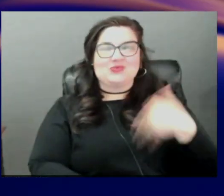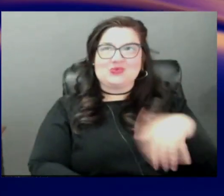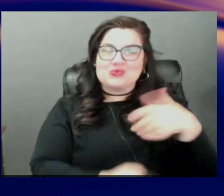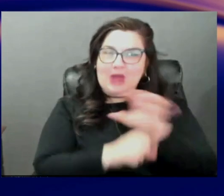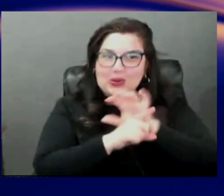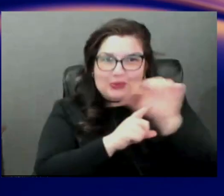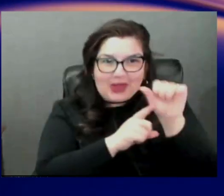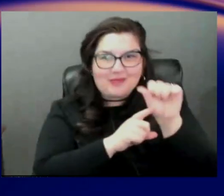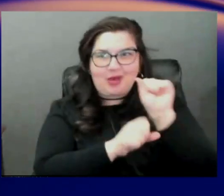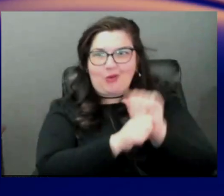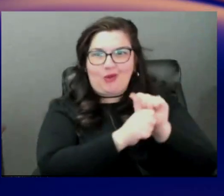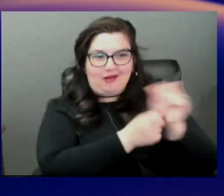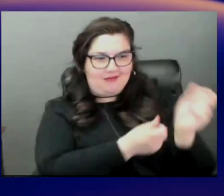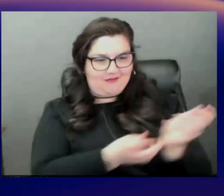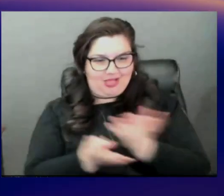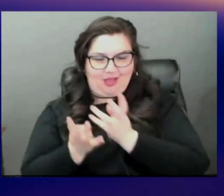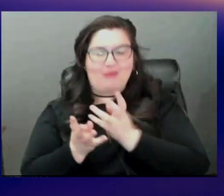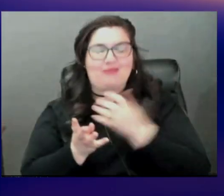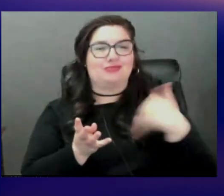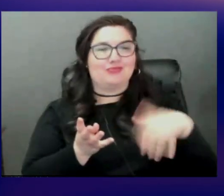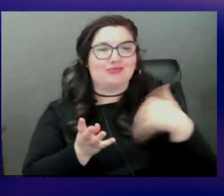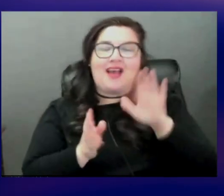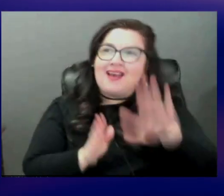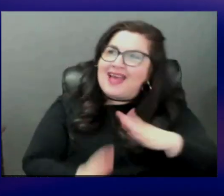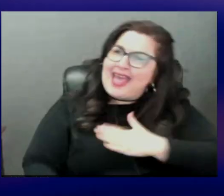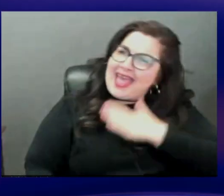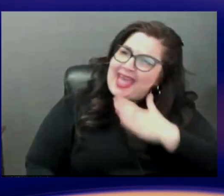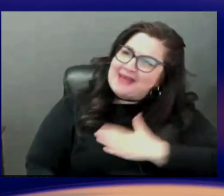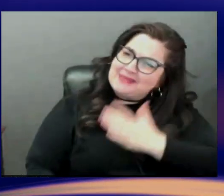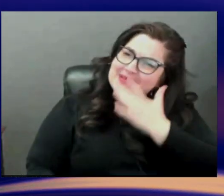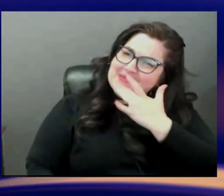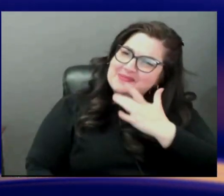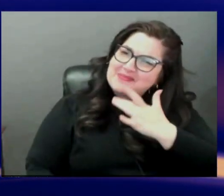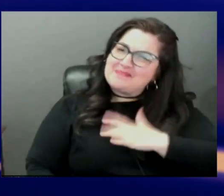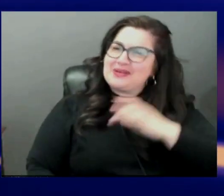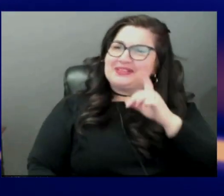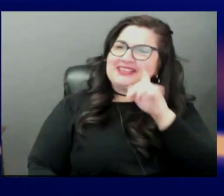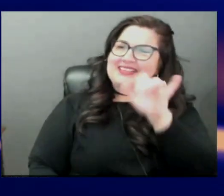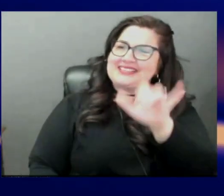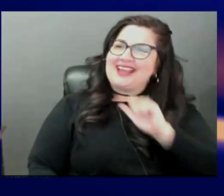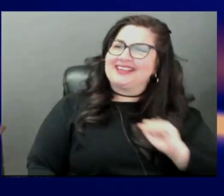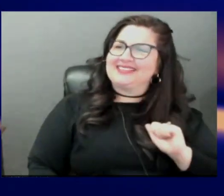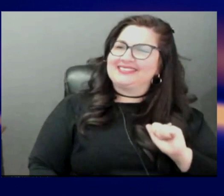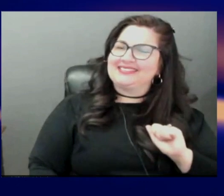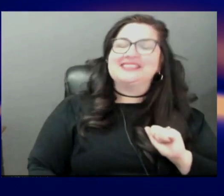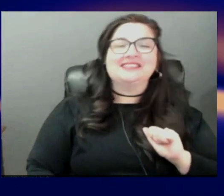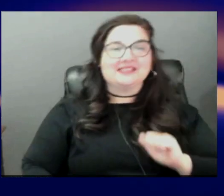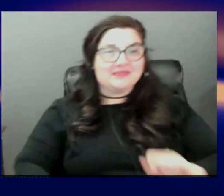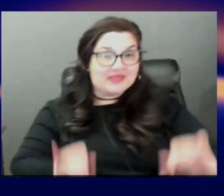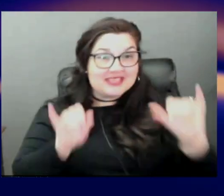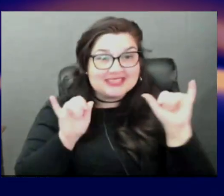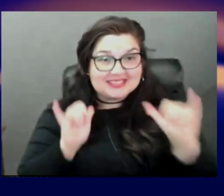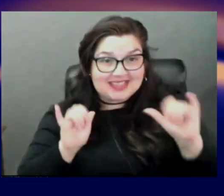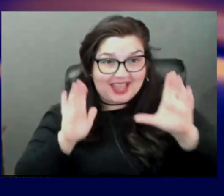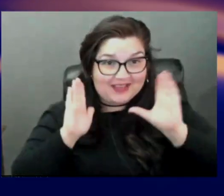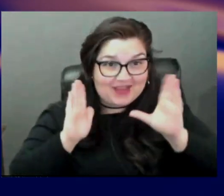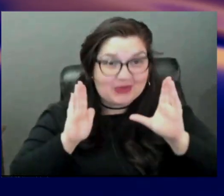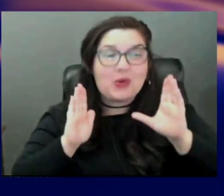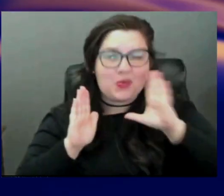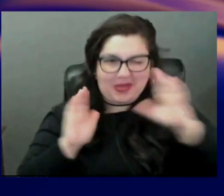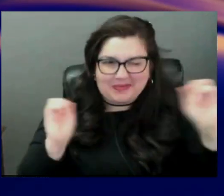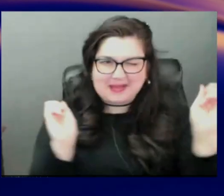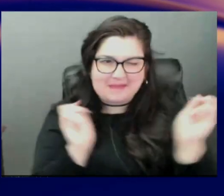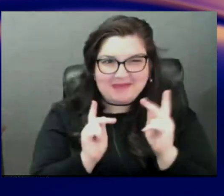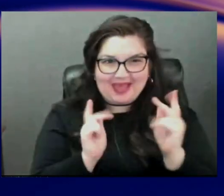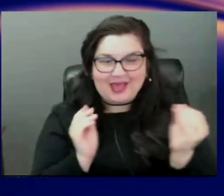think. And happy birthday, Danny. Thank you. On a Thank you. personal note. All right, stick with us. We will be right back with